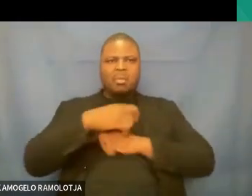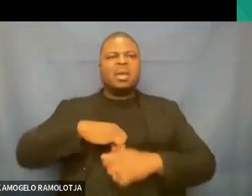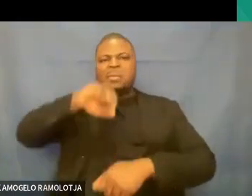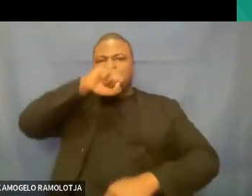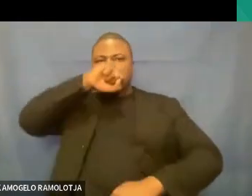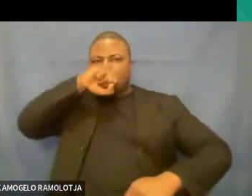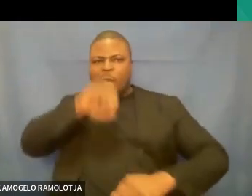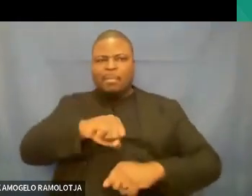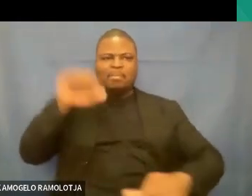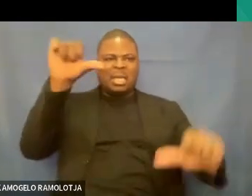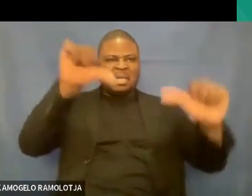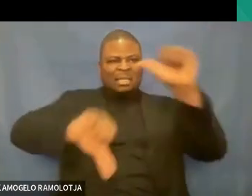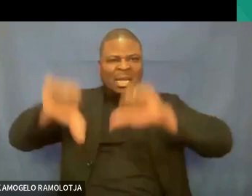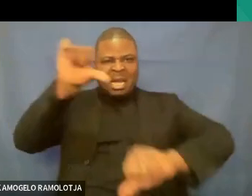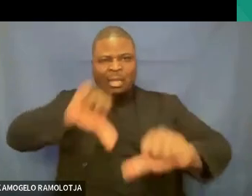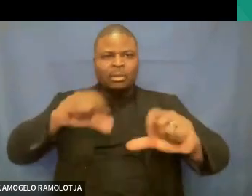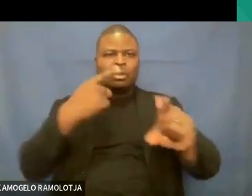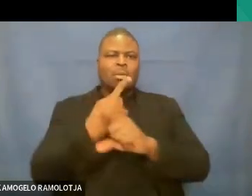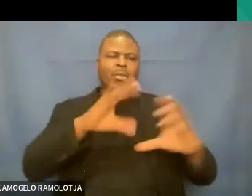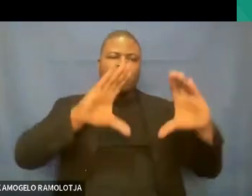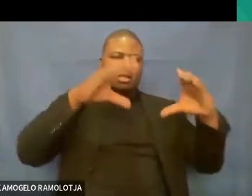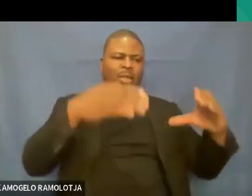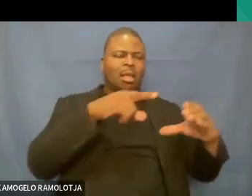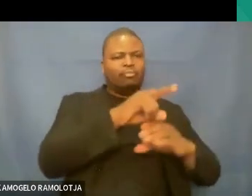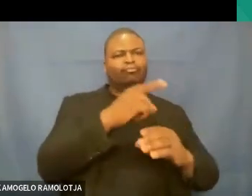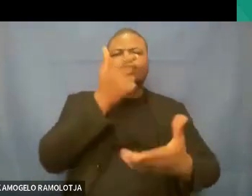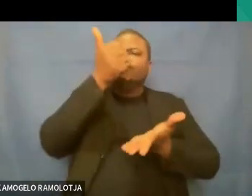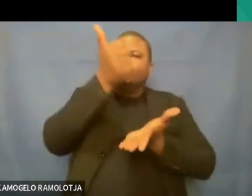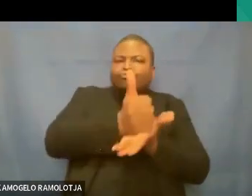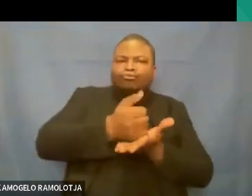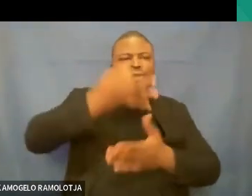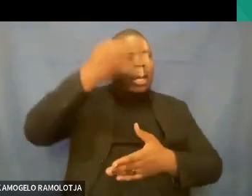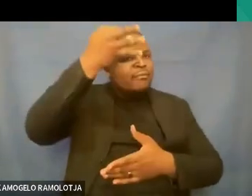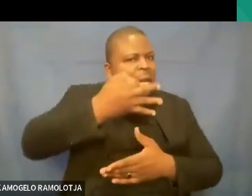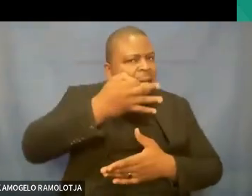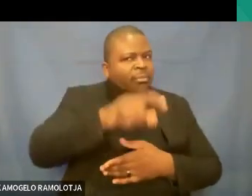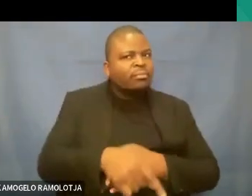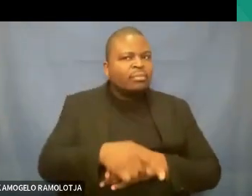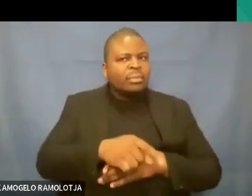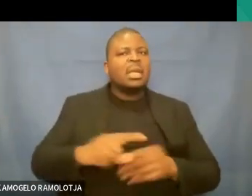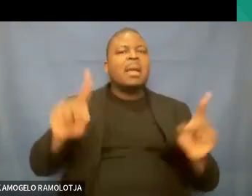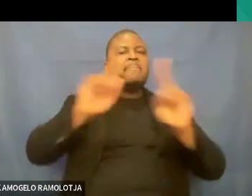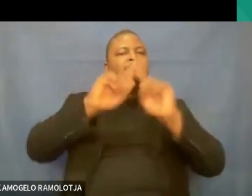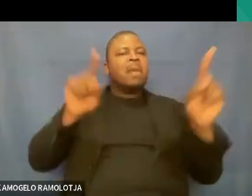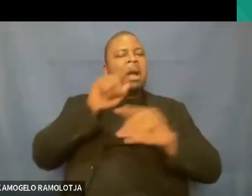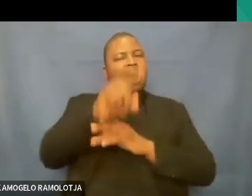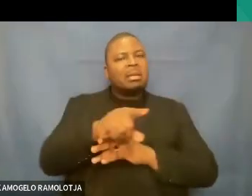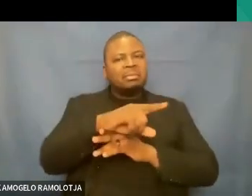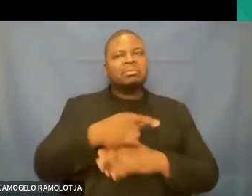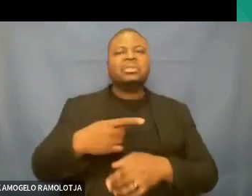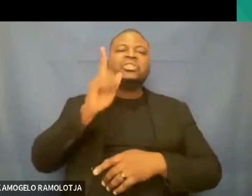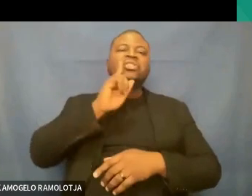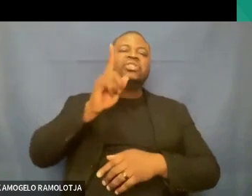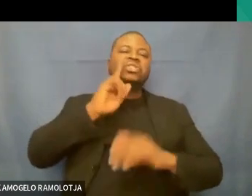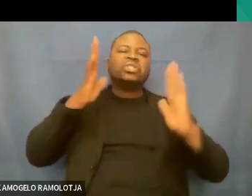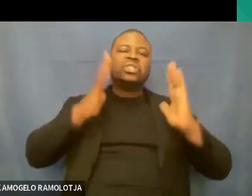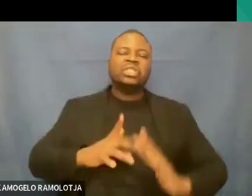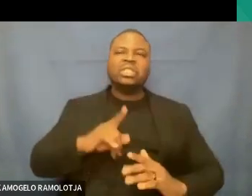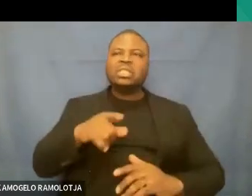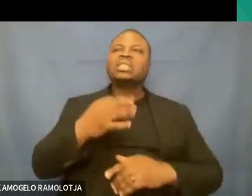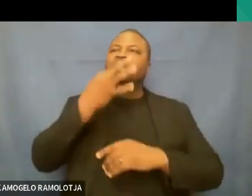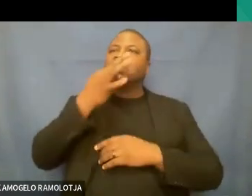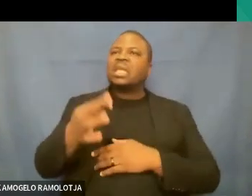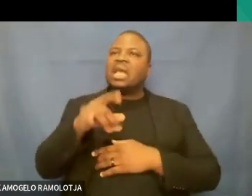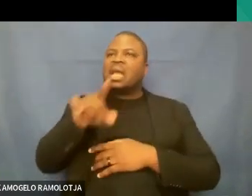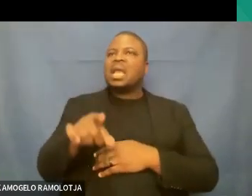of his class. One day, his teacher called him an abomination out loud in front of everyone. The class laughed.